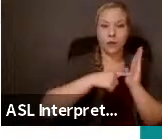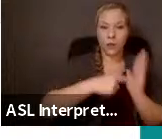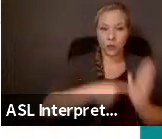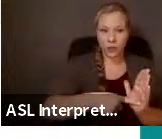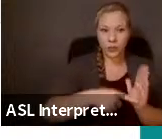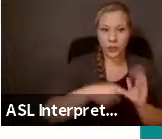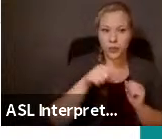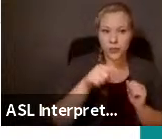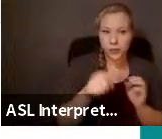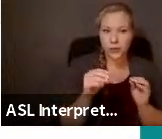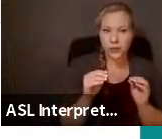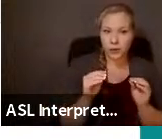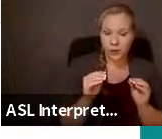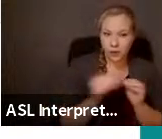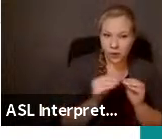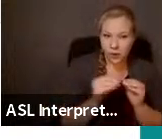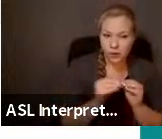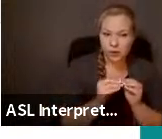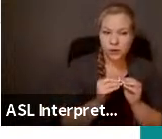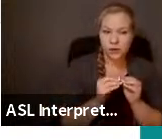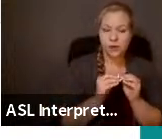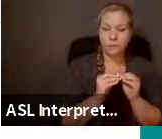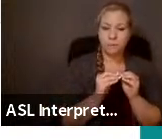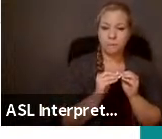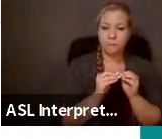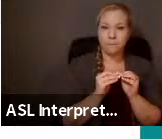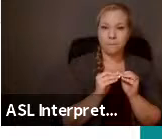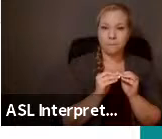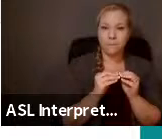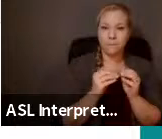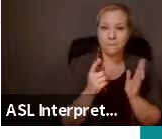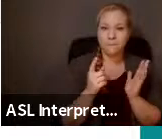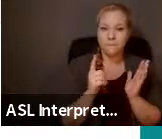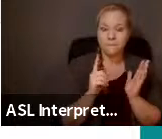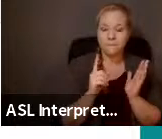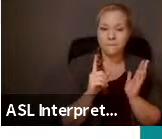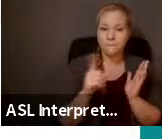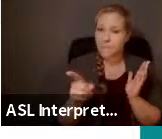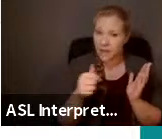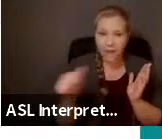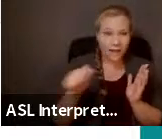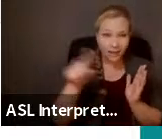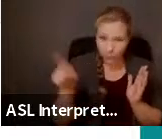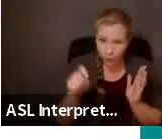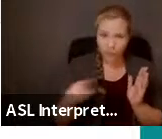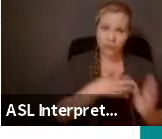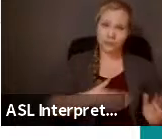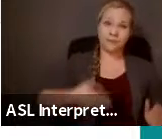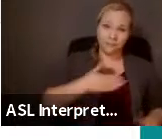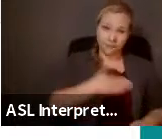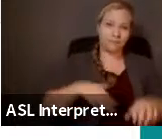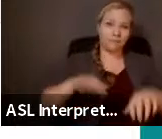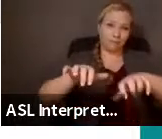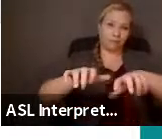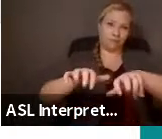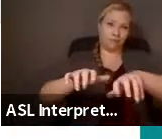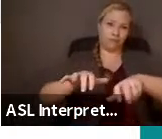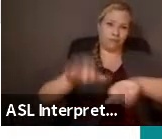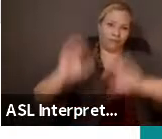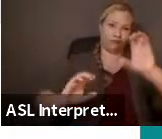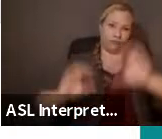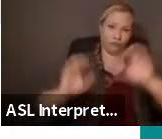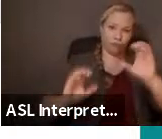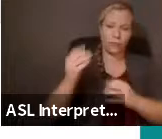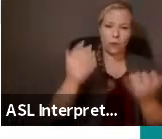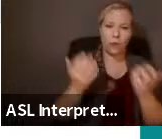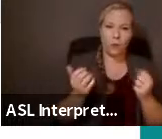if you have questions, put them in the chat. Want to make sure that we have a chance to kind of really walk you through all of these,